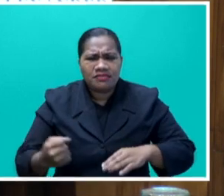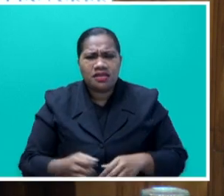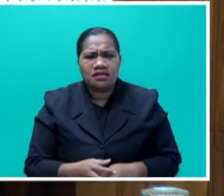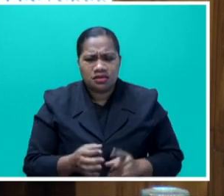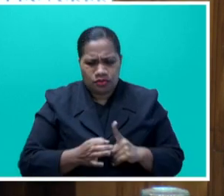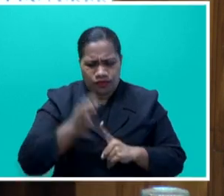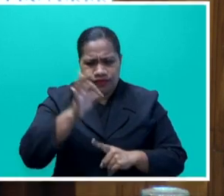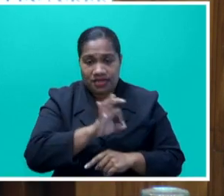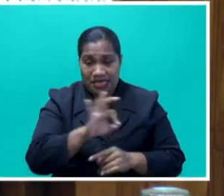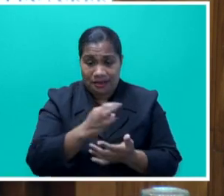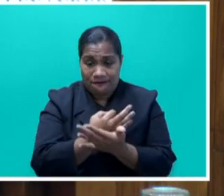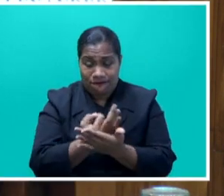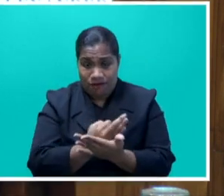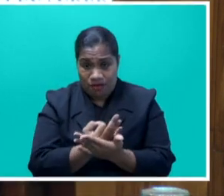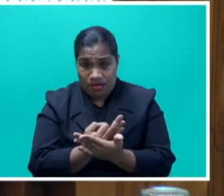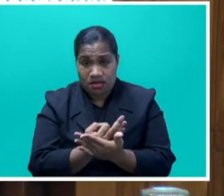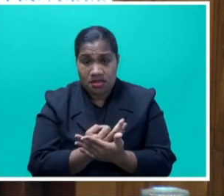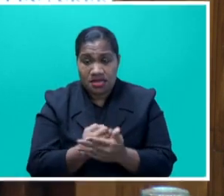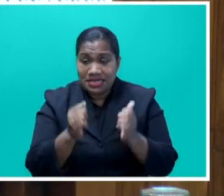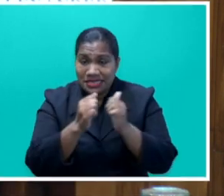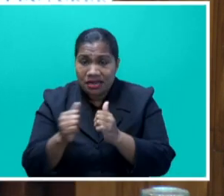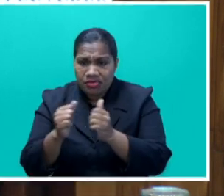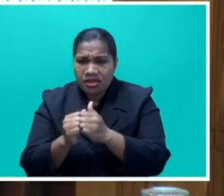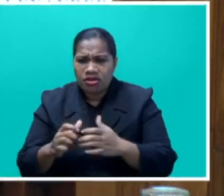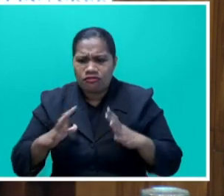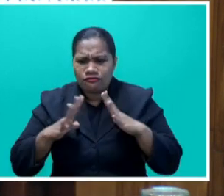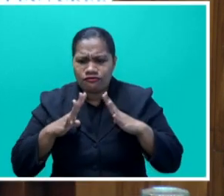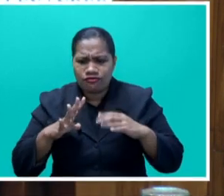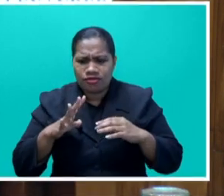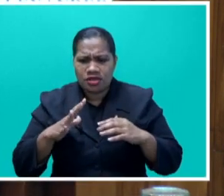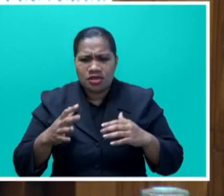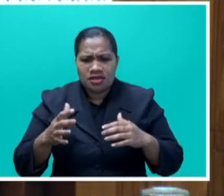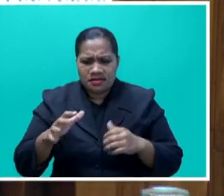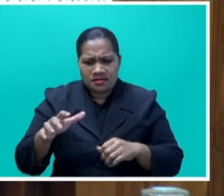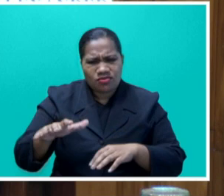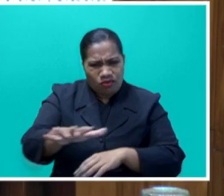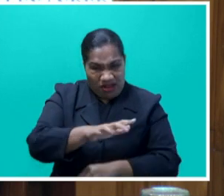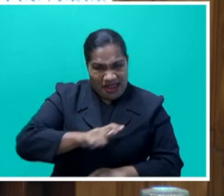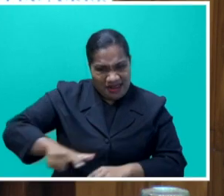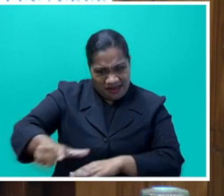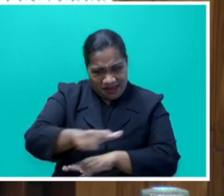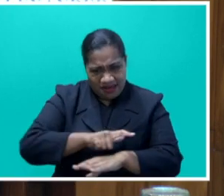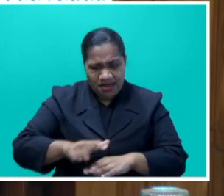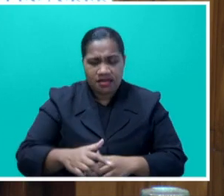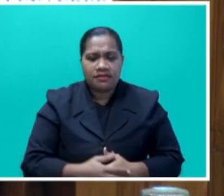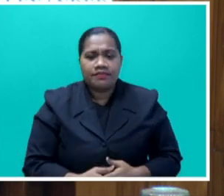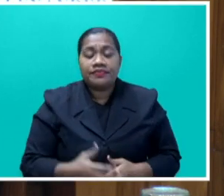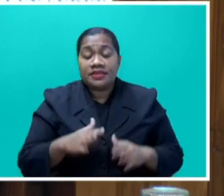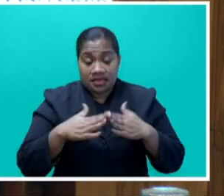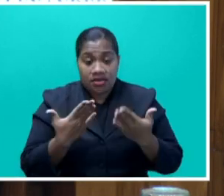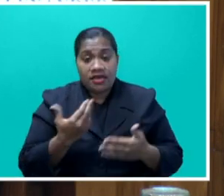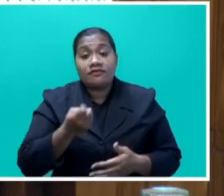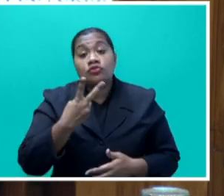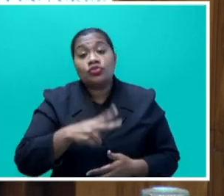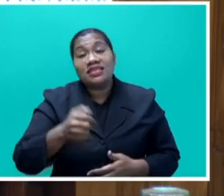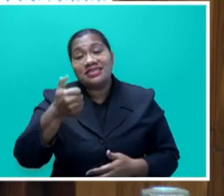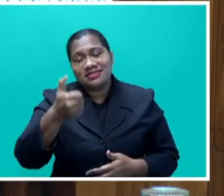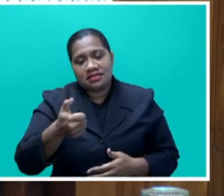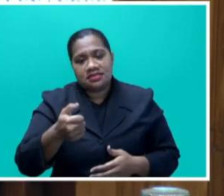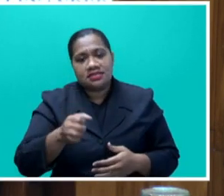on freehold and TLTB land? Currently, there are 26 informal settlements on private